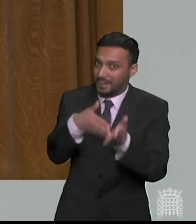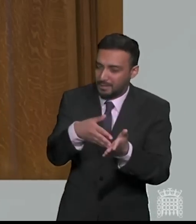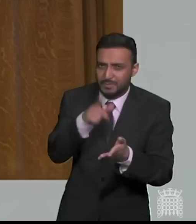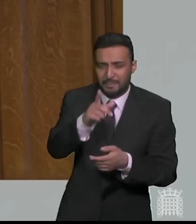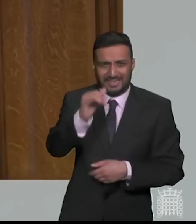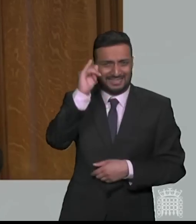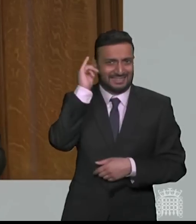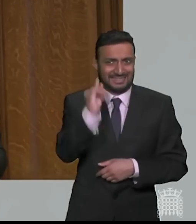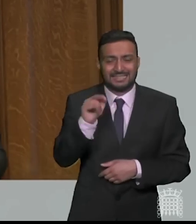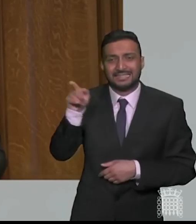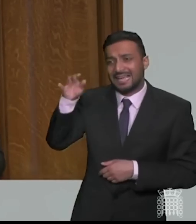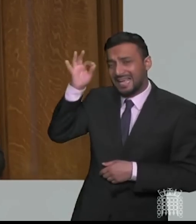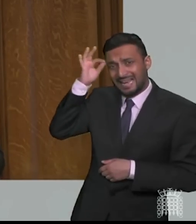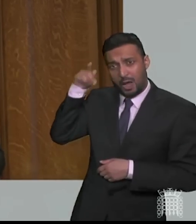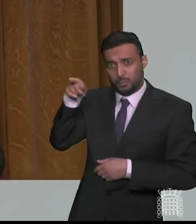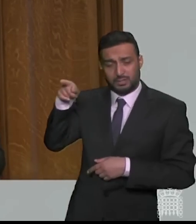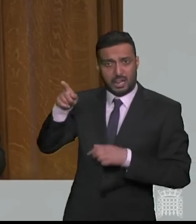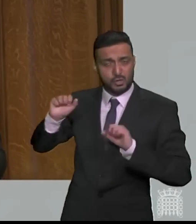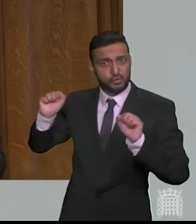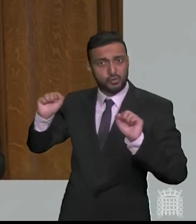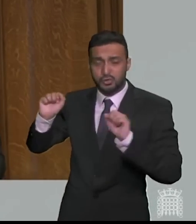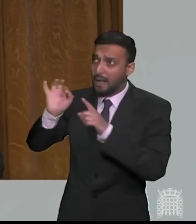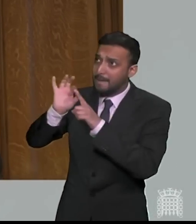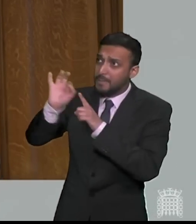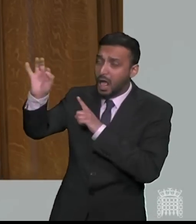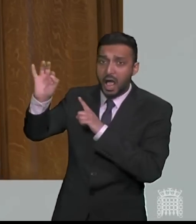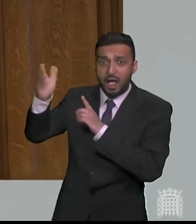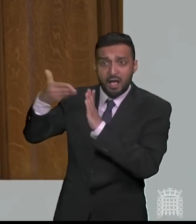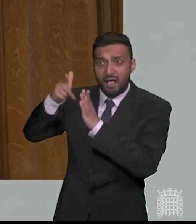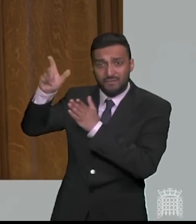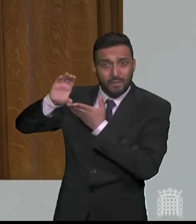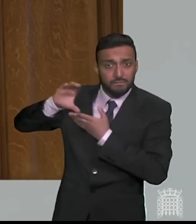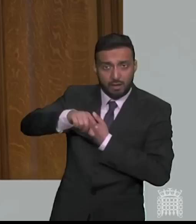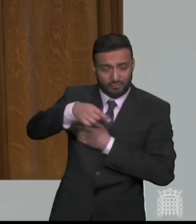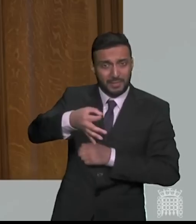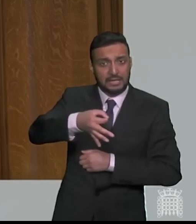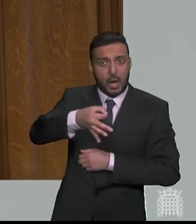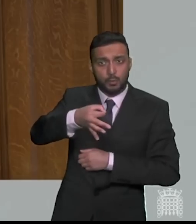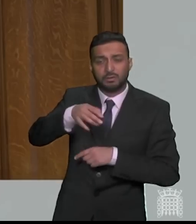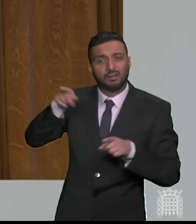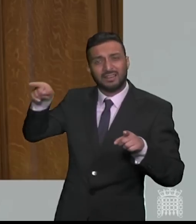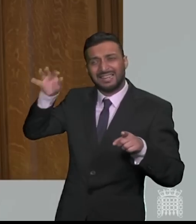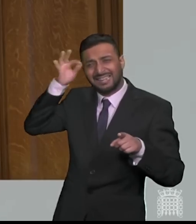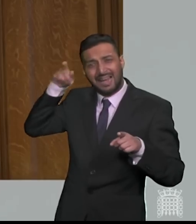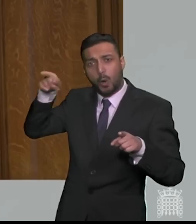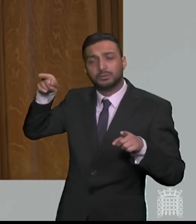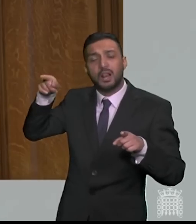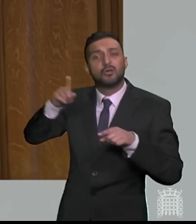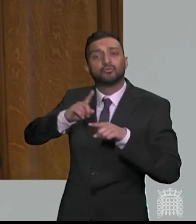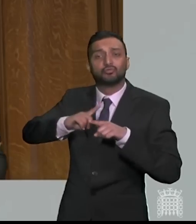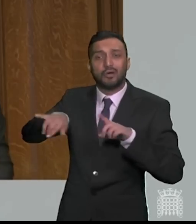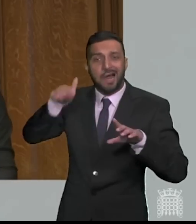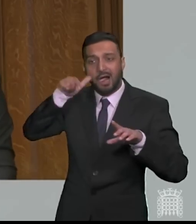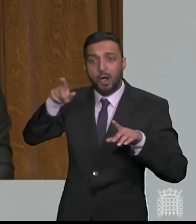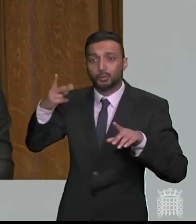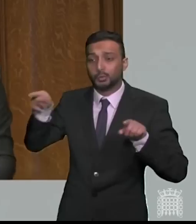yet to apply for any funds for the town and is more concerned with trying to play the two towns off against each